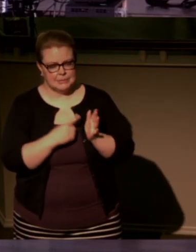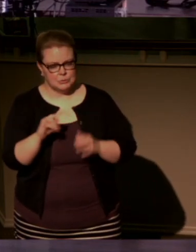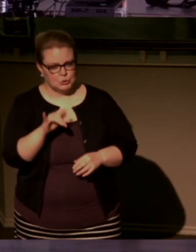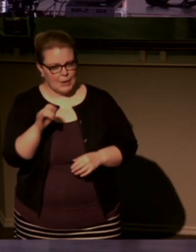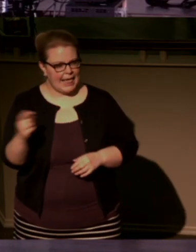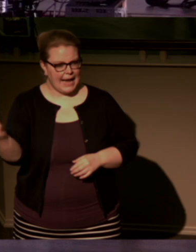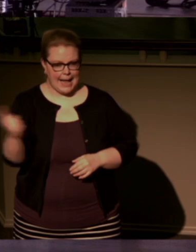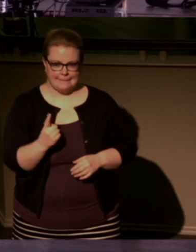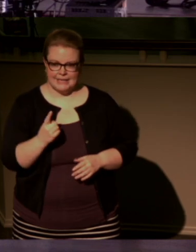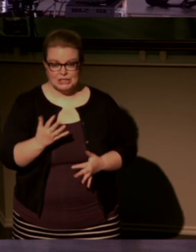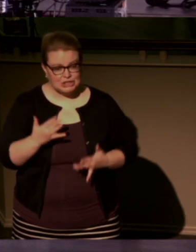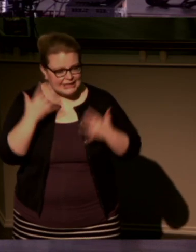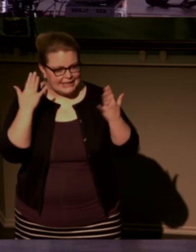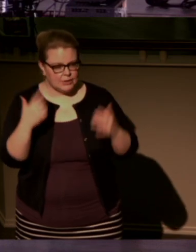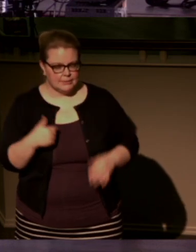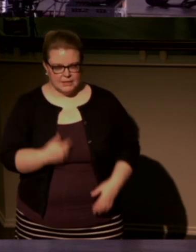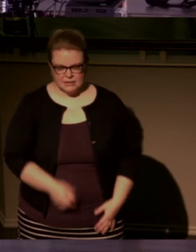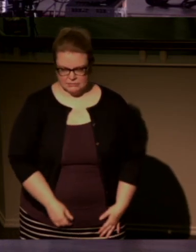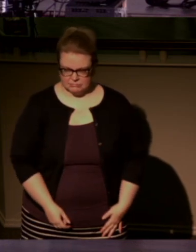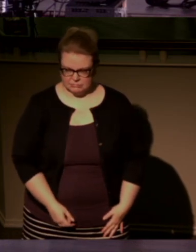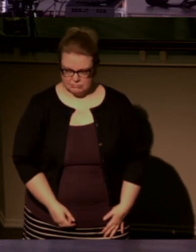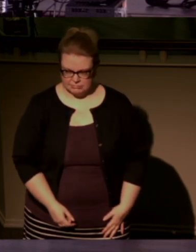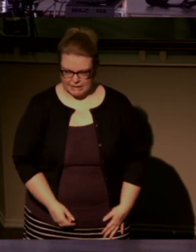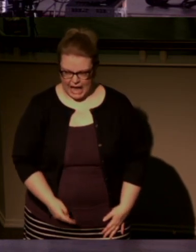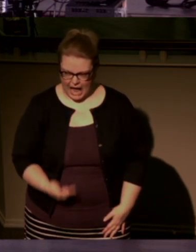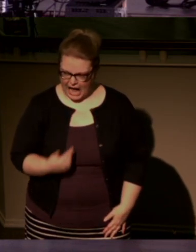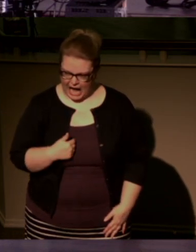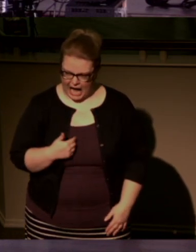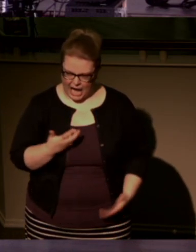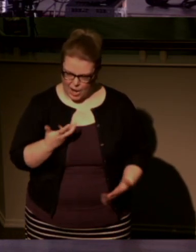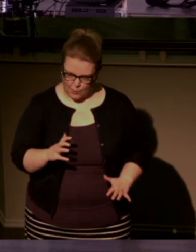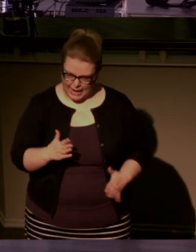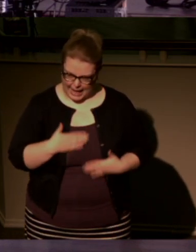my office for now. I want to sulk about this.